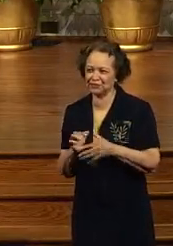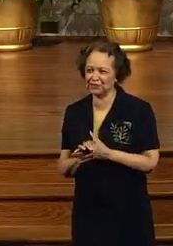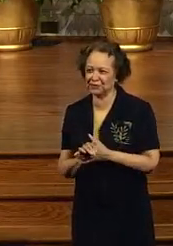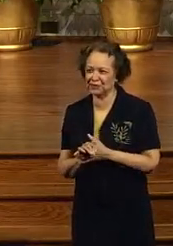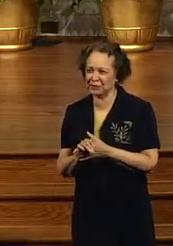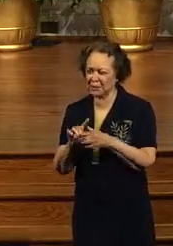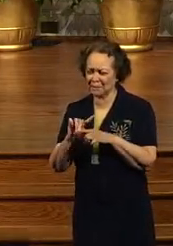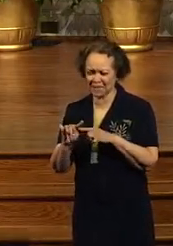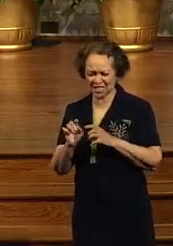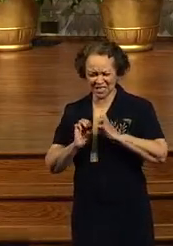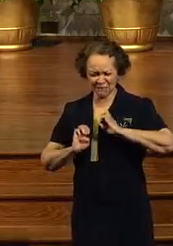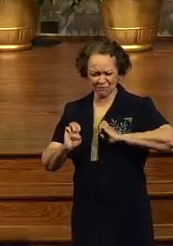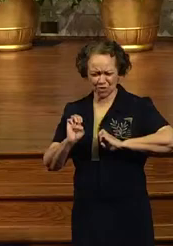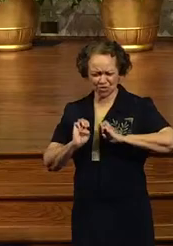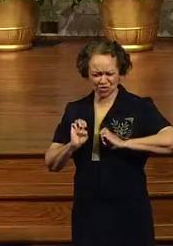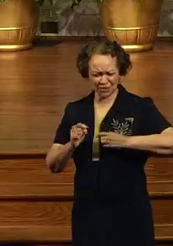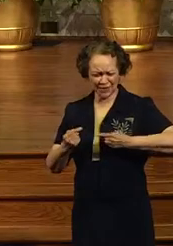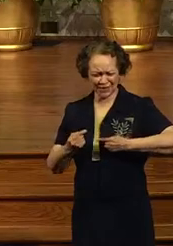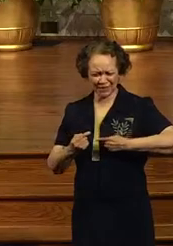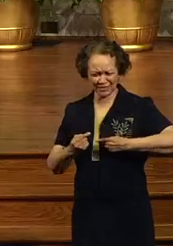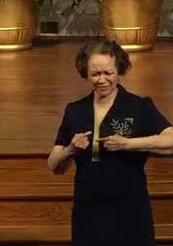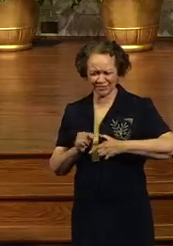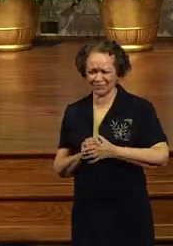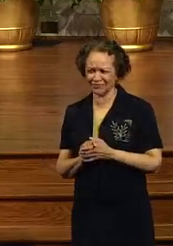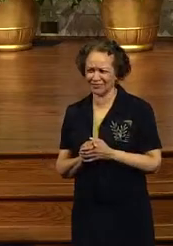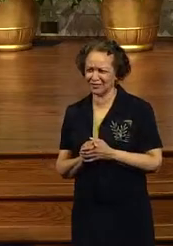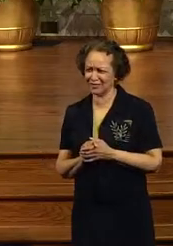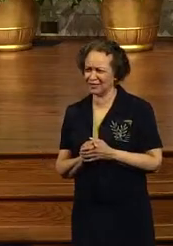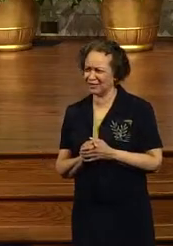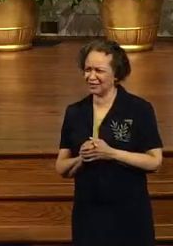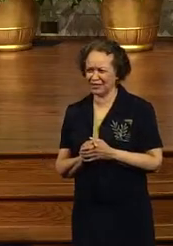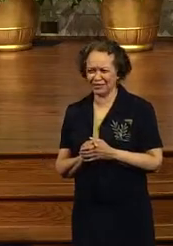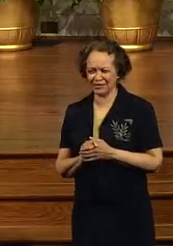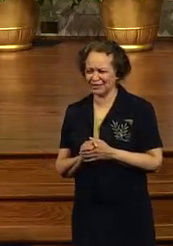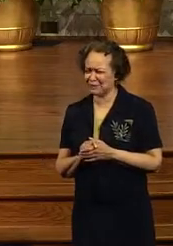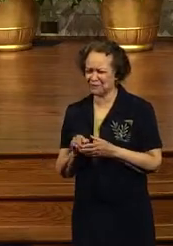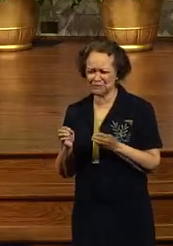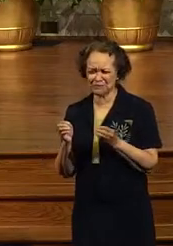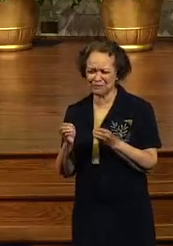but the emotional pain is more of a challenge.